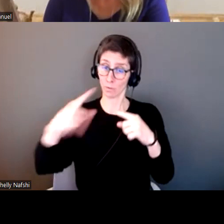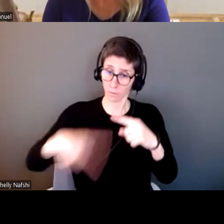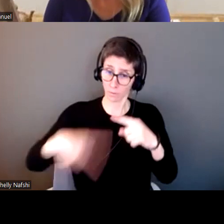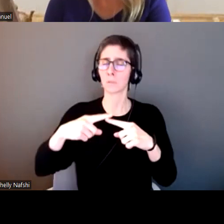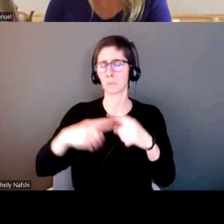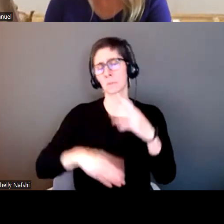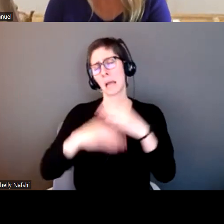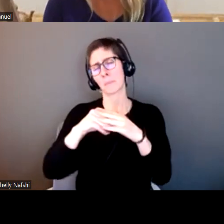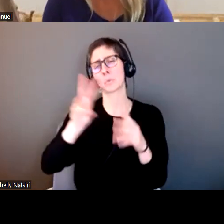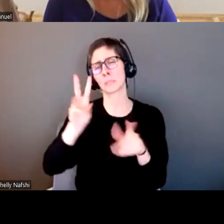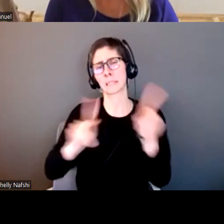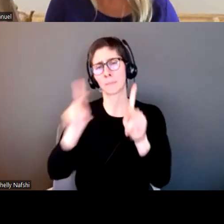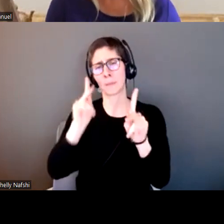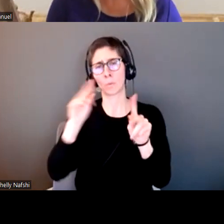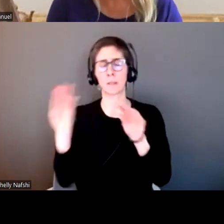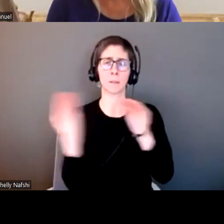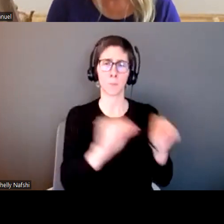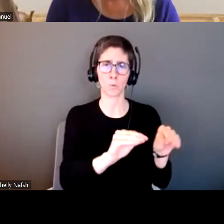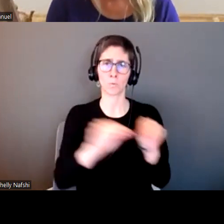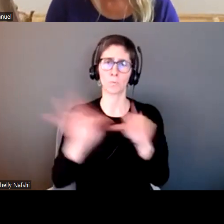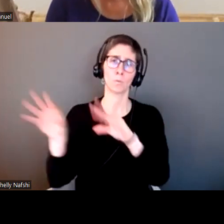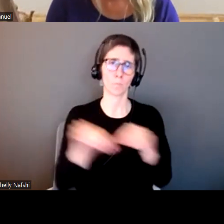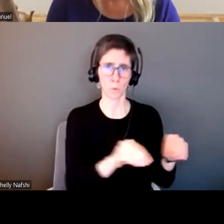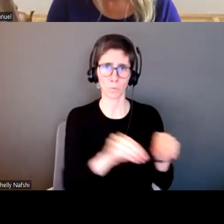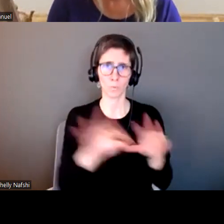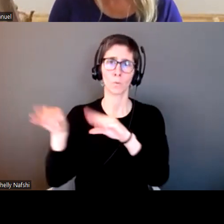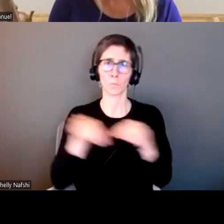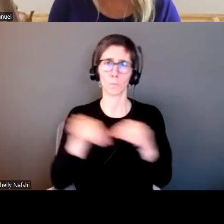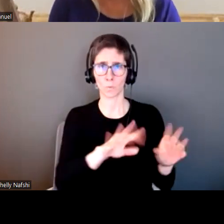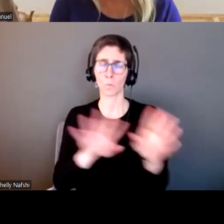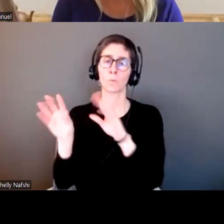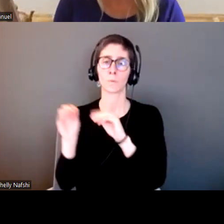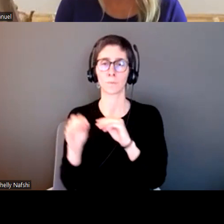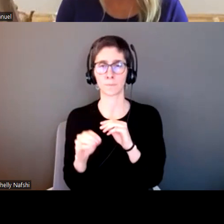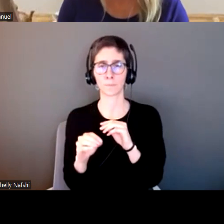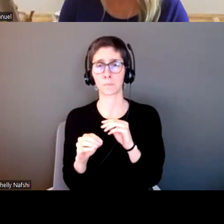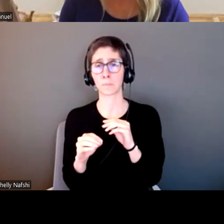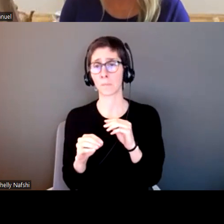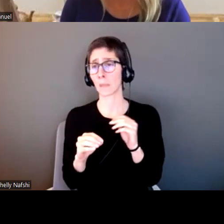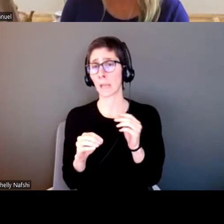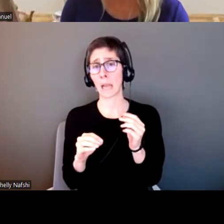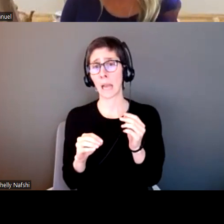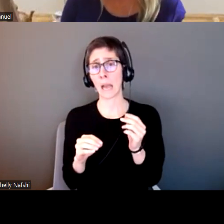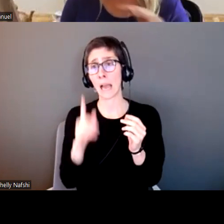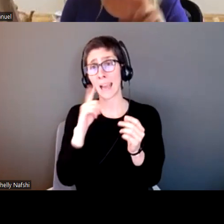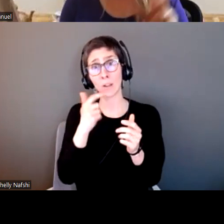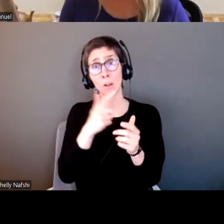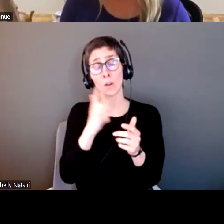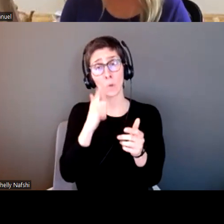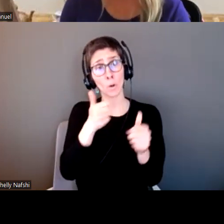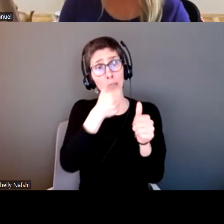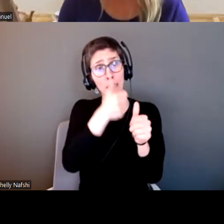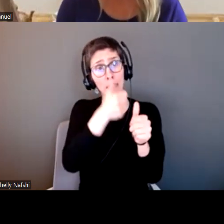in and out of Pat's Place. And we probably have at any one time, 4 times that number of people for every